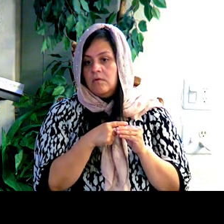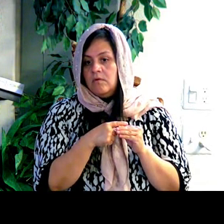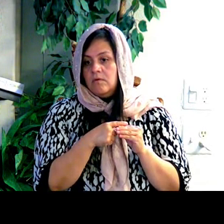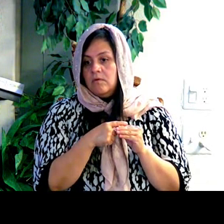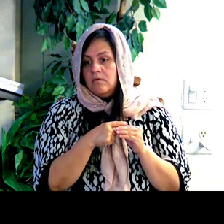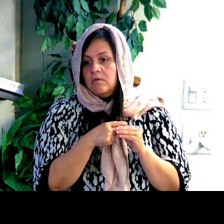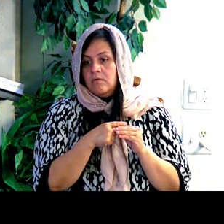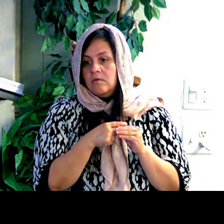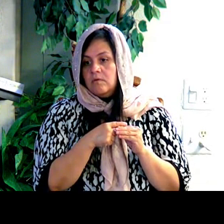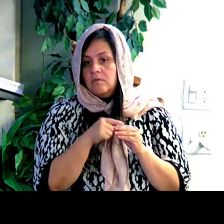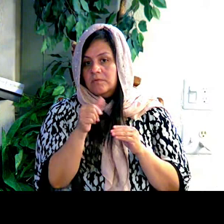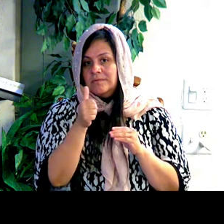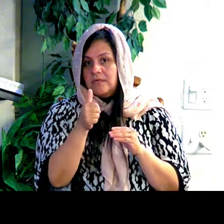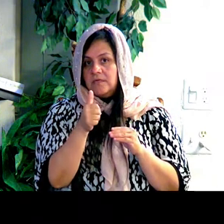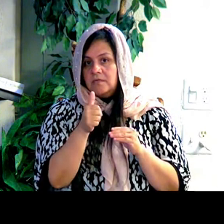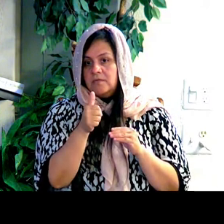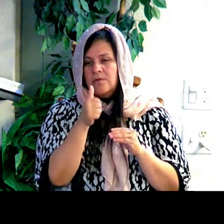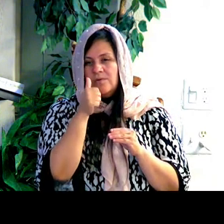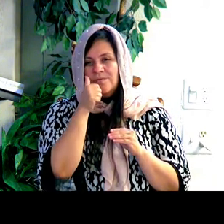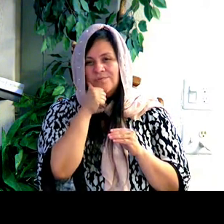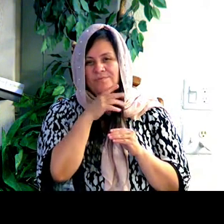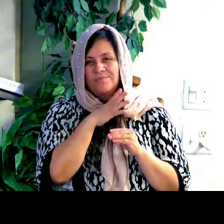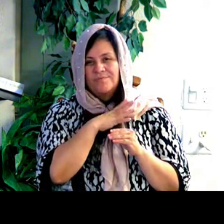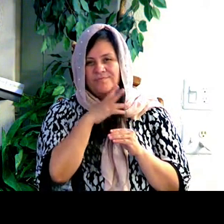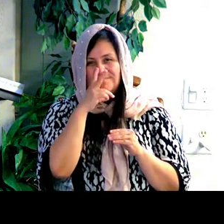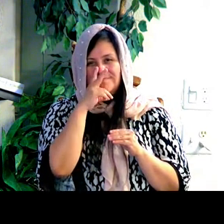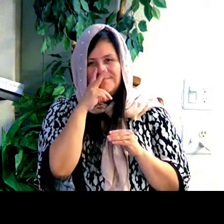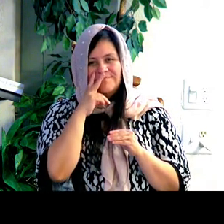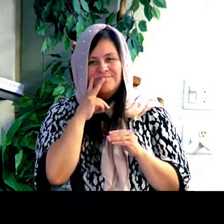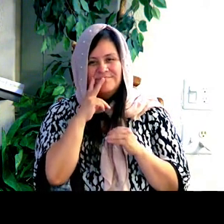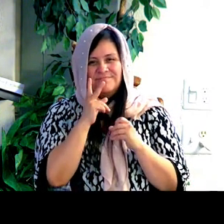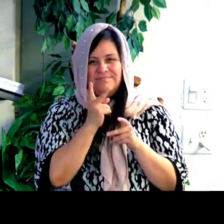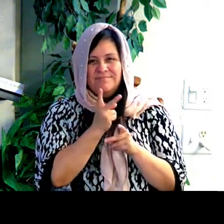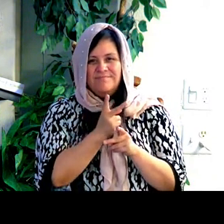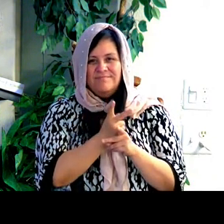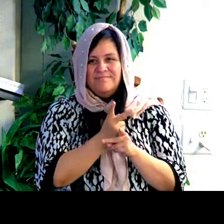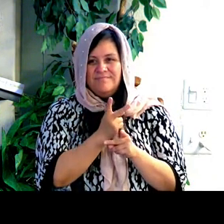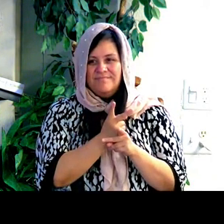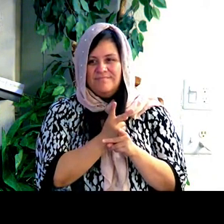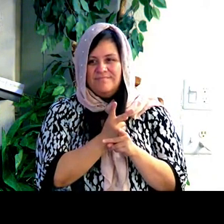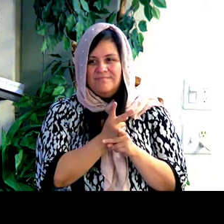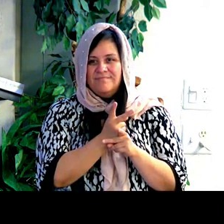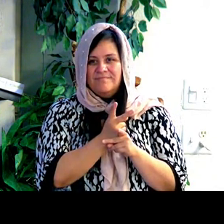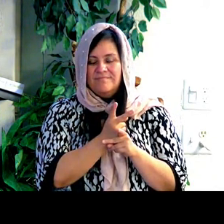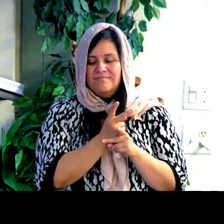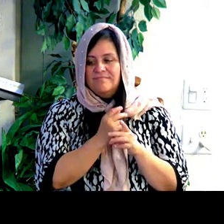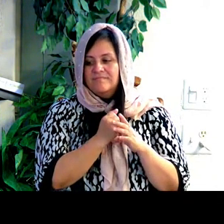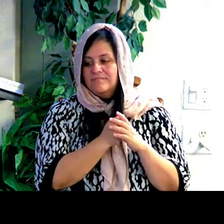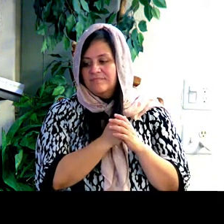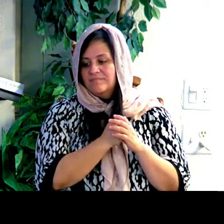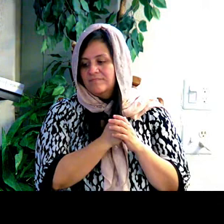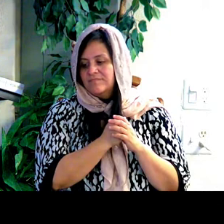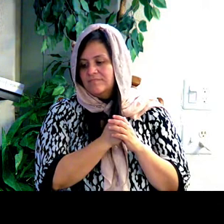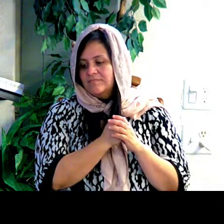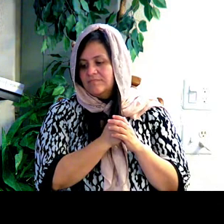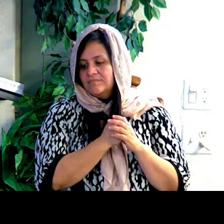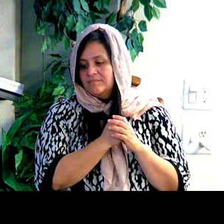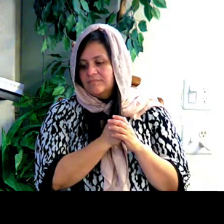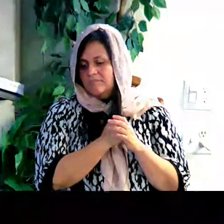ten virgins that were waiting, right? Esa la parábola de los diez vírgenes que estaban esperando con sus lámparas.